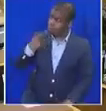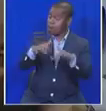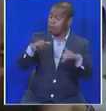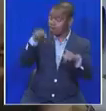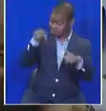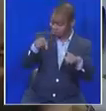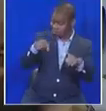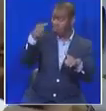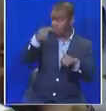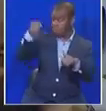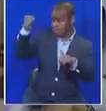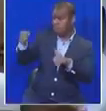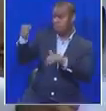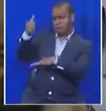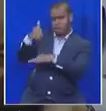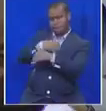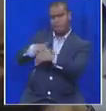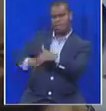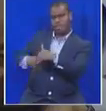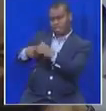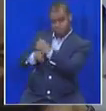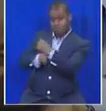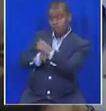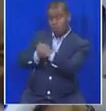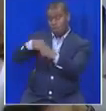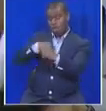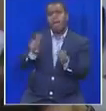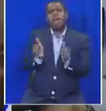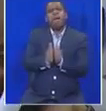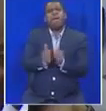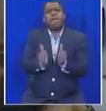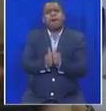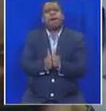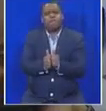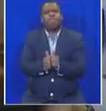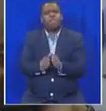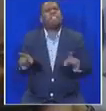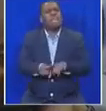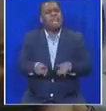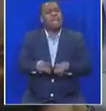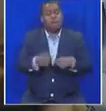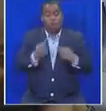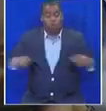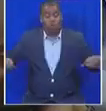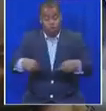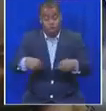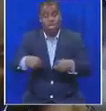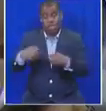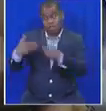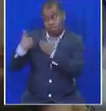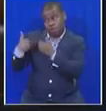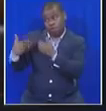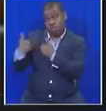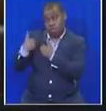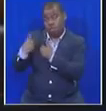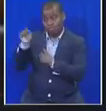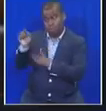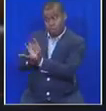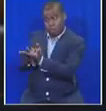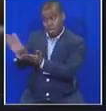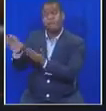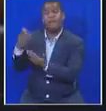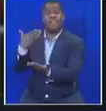Parliament, and we all are members of Parliament, it's exactly what we have Honorable said. Madisha. Therefore, what you are